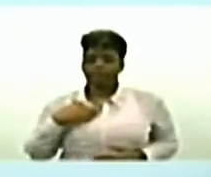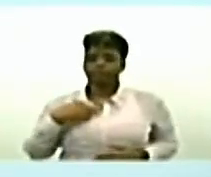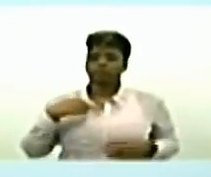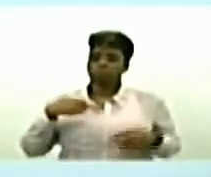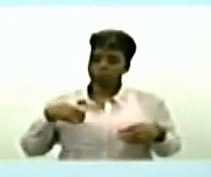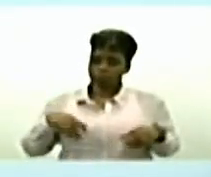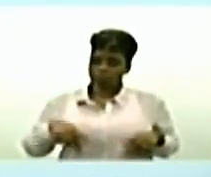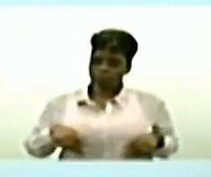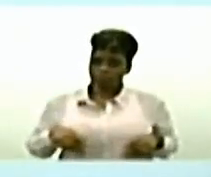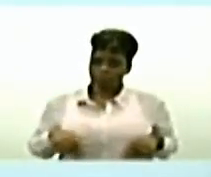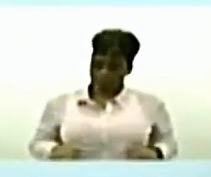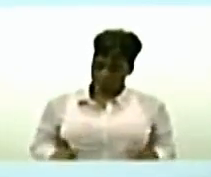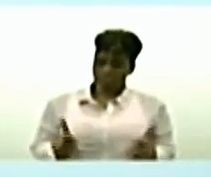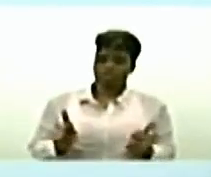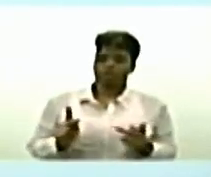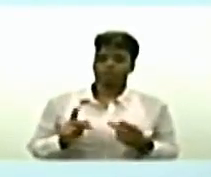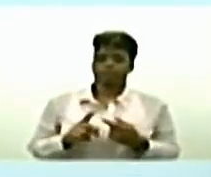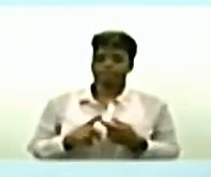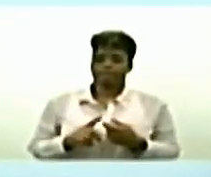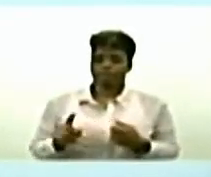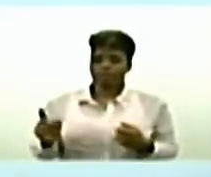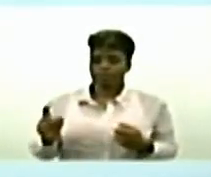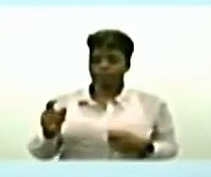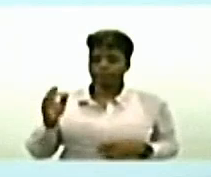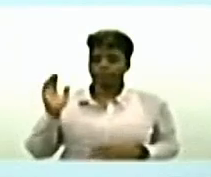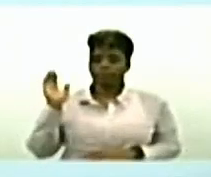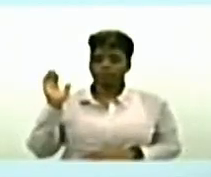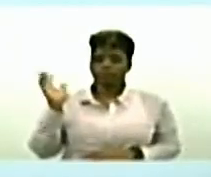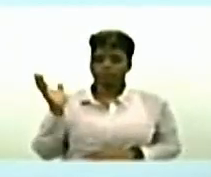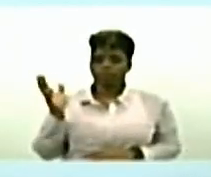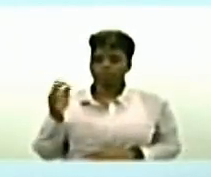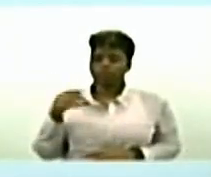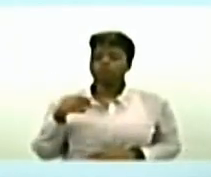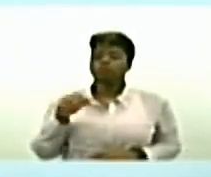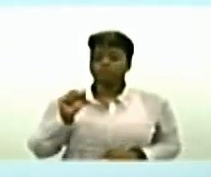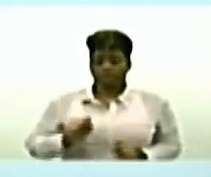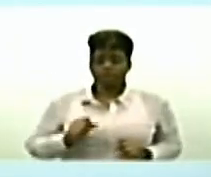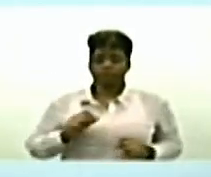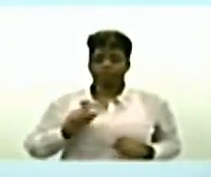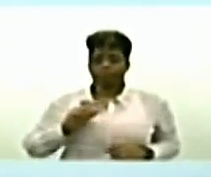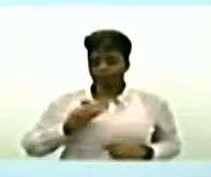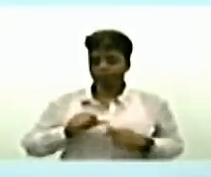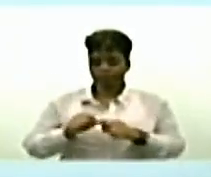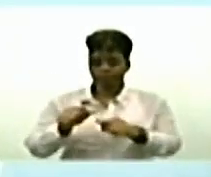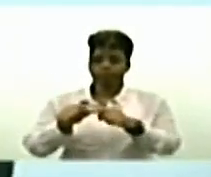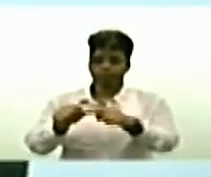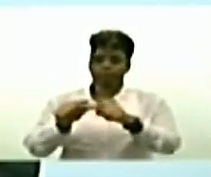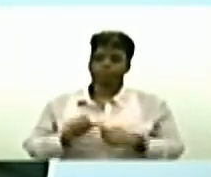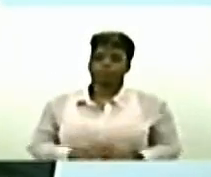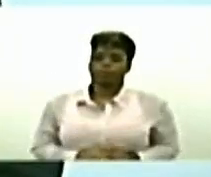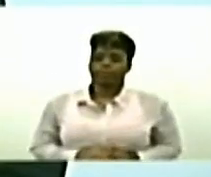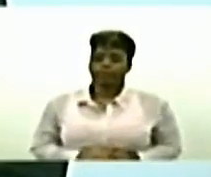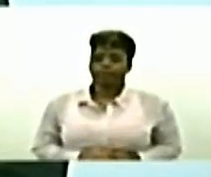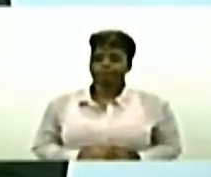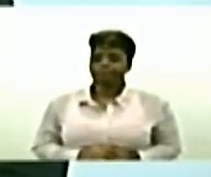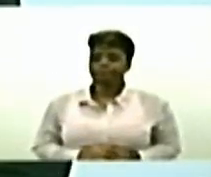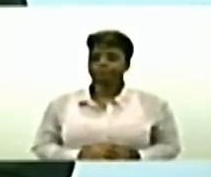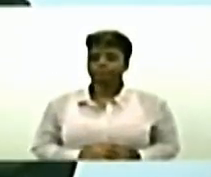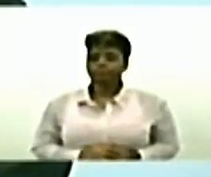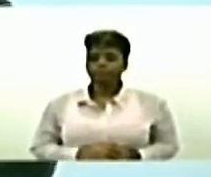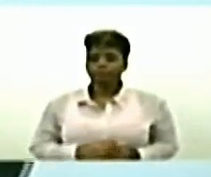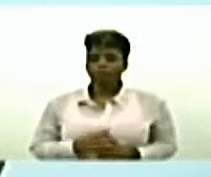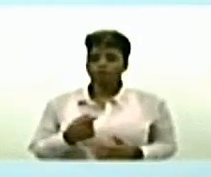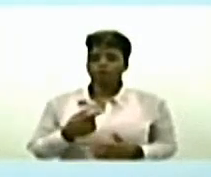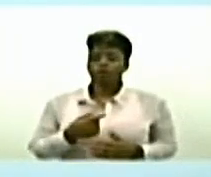necessary consent to present this bill to proceed. Mr. President, what we